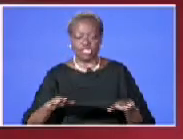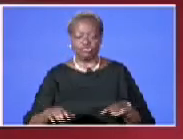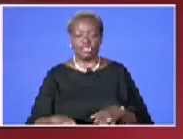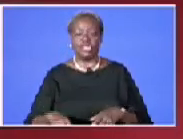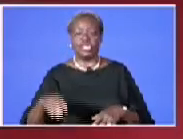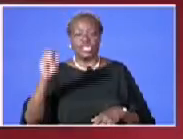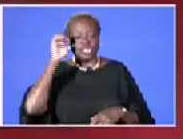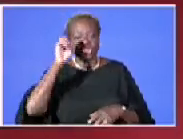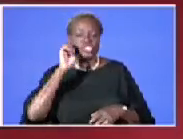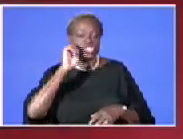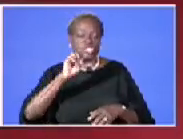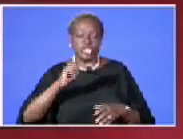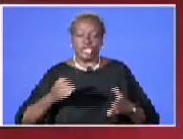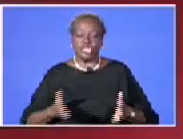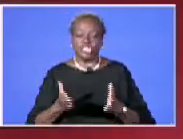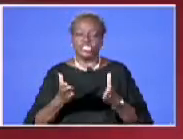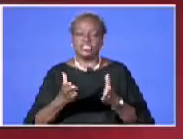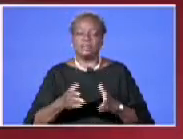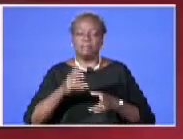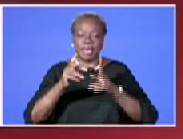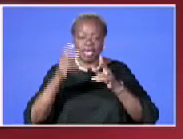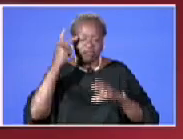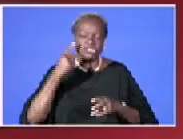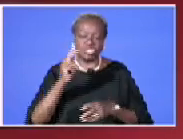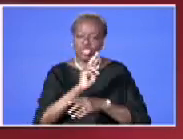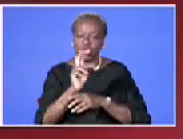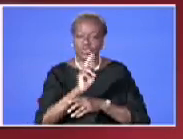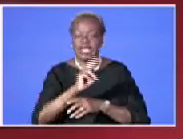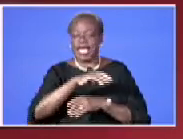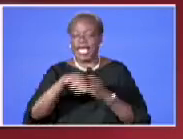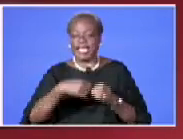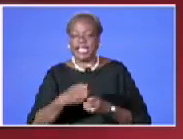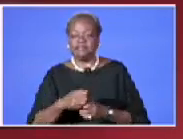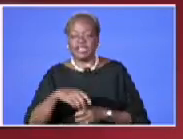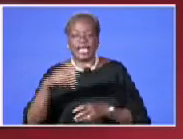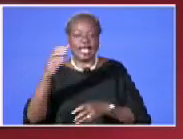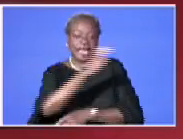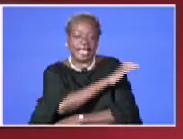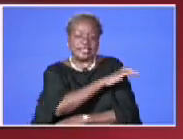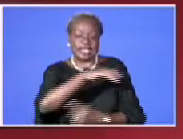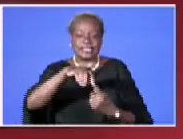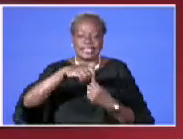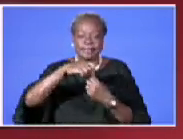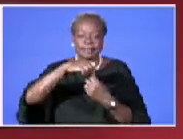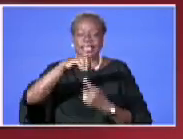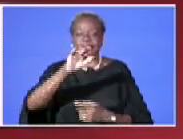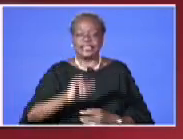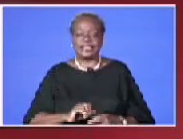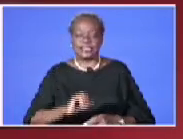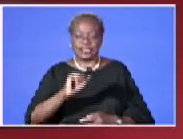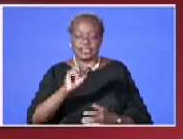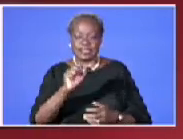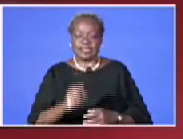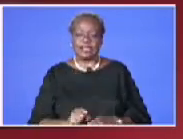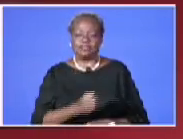to utilize any one of the health clinics locally except for South Beach to have their children vaccinated